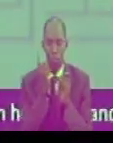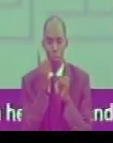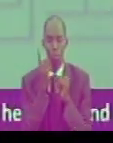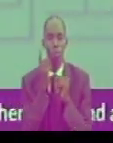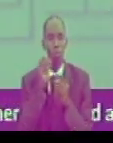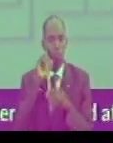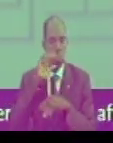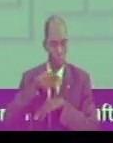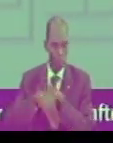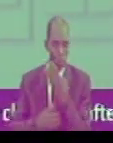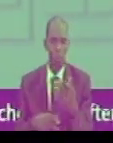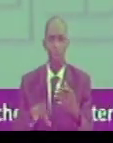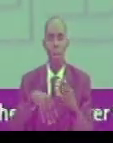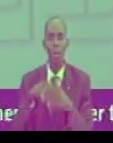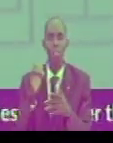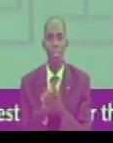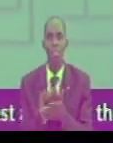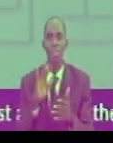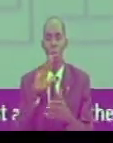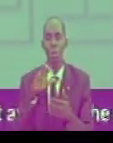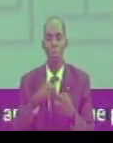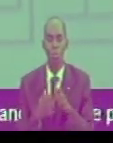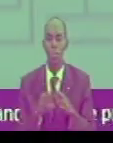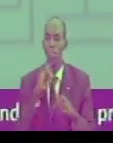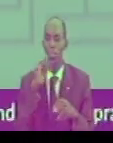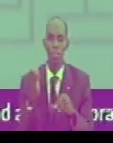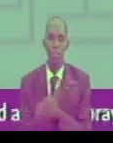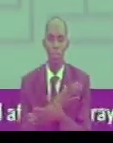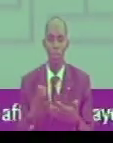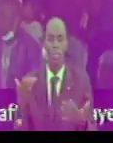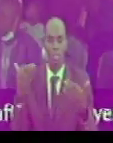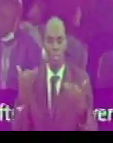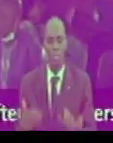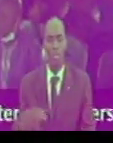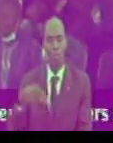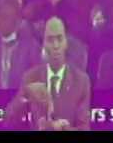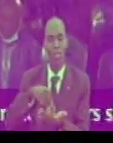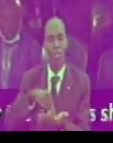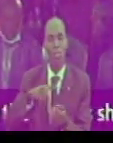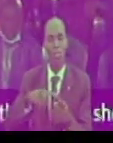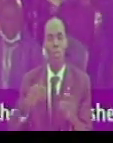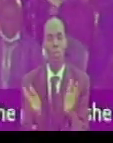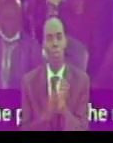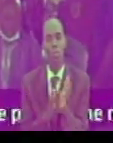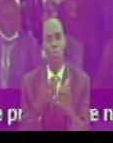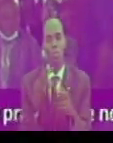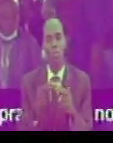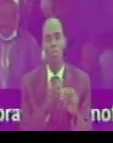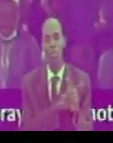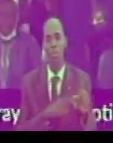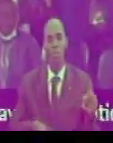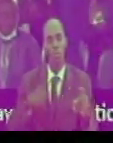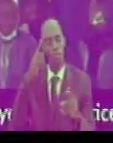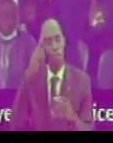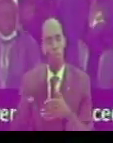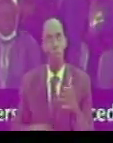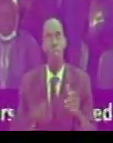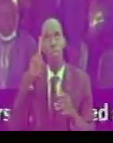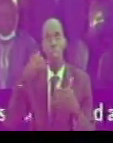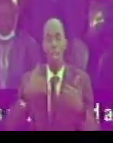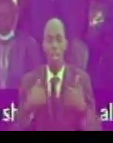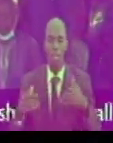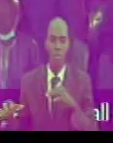what he has done today. Our God has been wonderful. Thank him for what he has done.